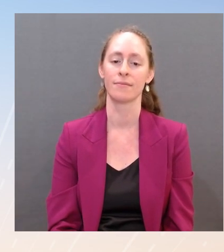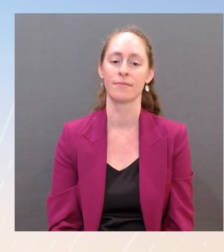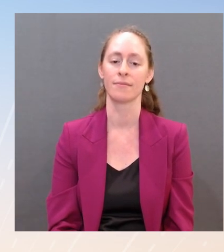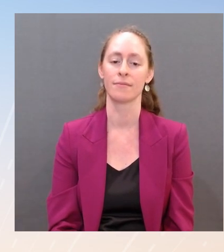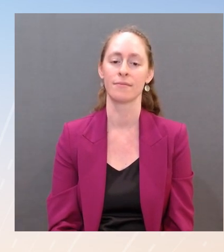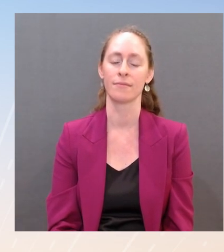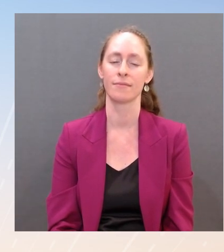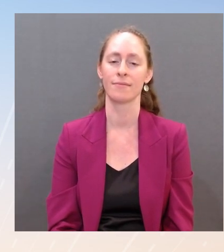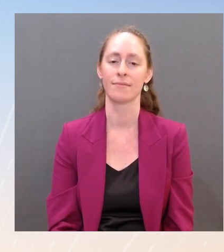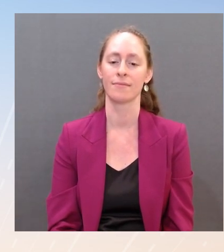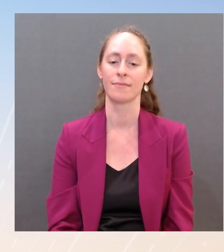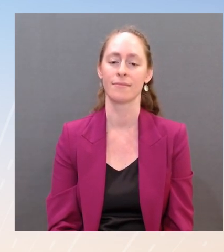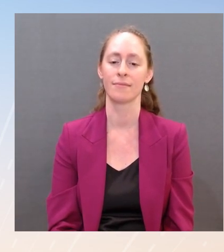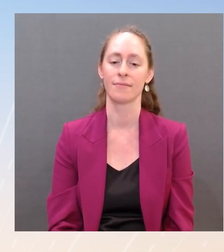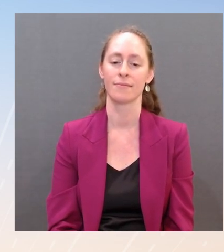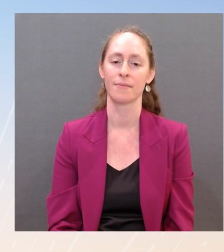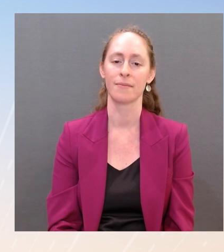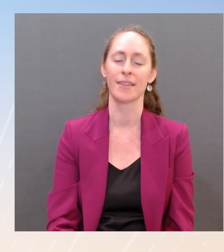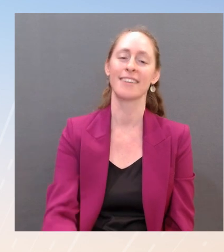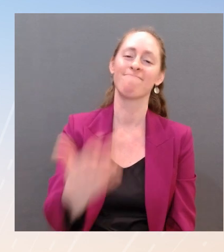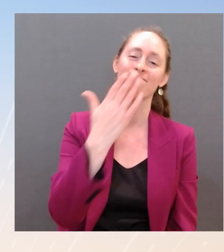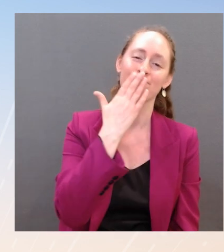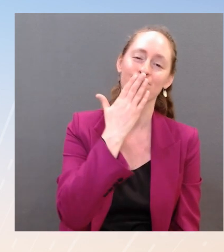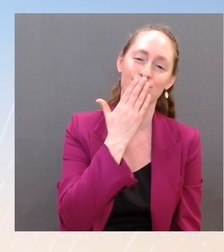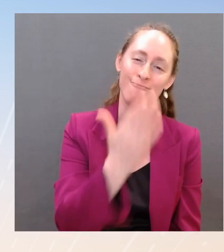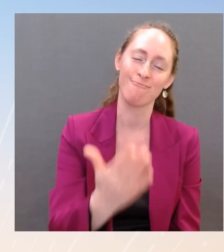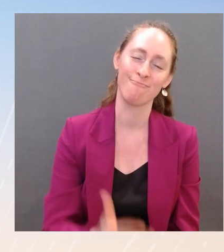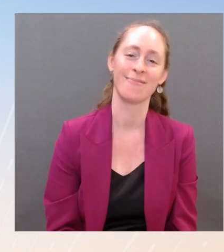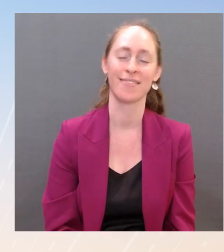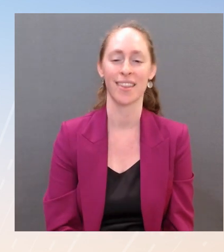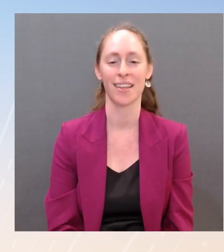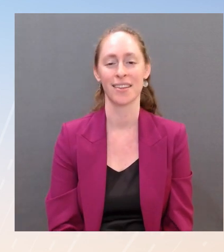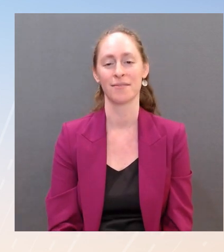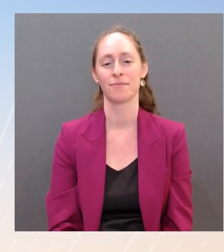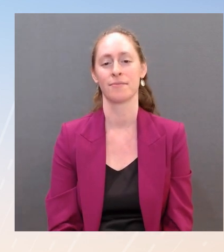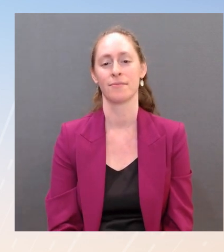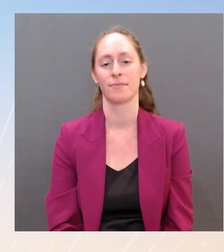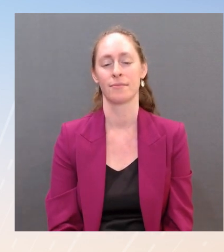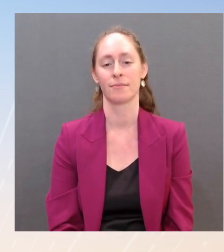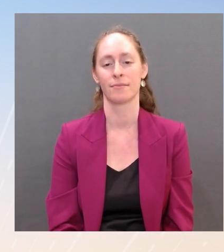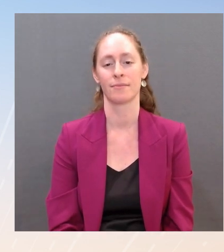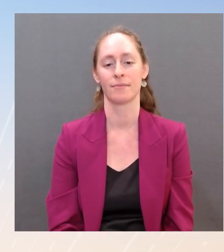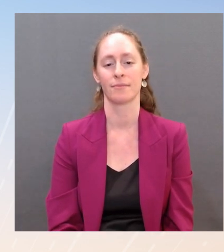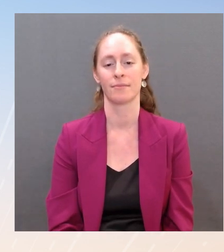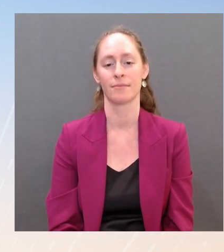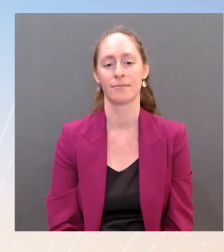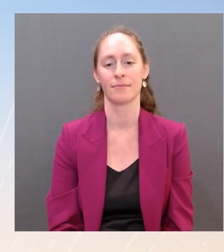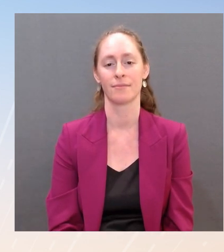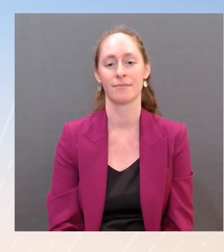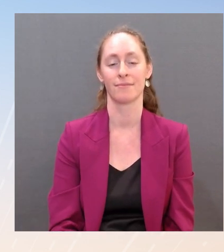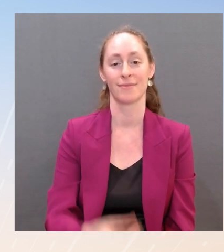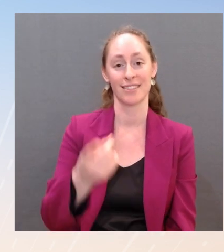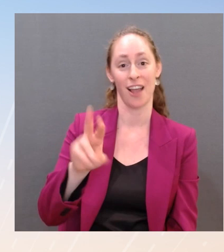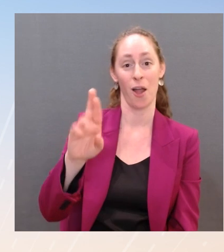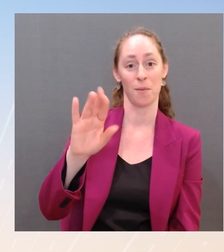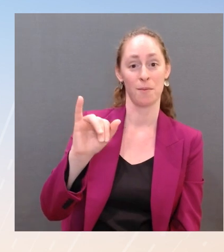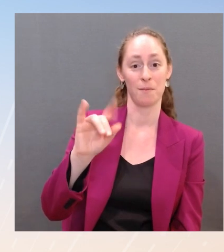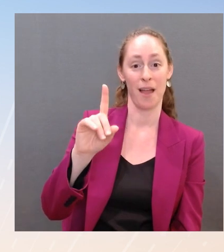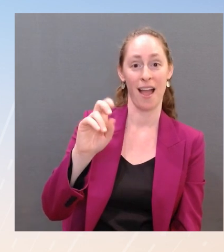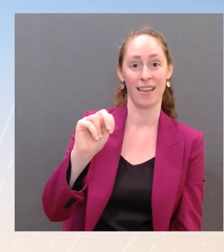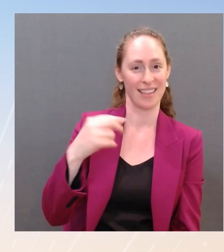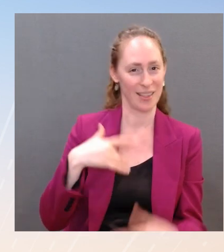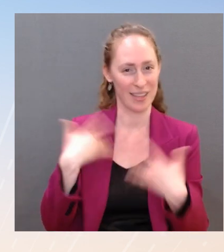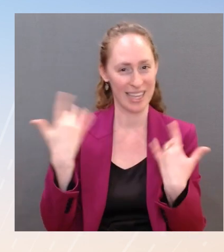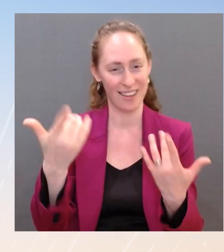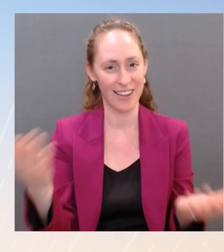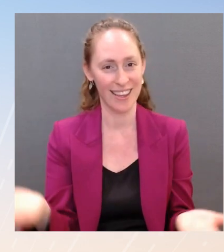Well, thank you so much for those kind words, Selena. And Dr. Biden, I'm so excited and happy that you're here and to work so closely with